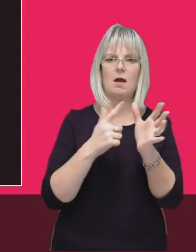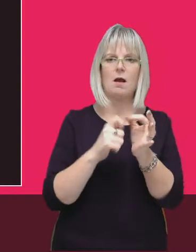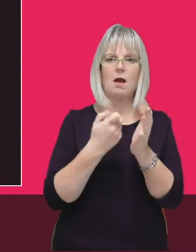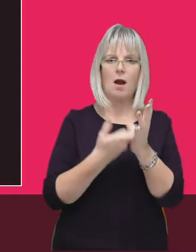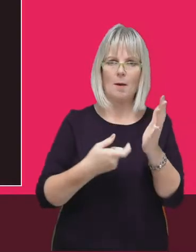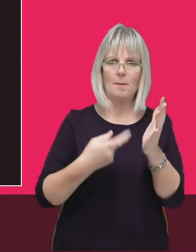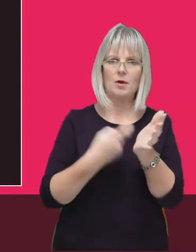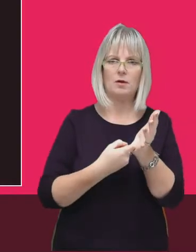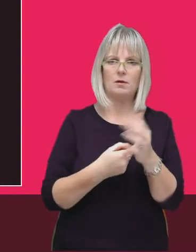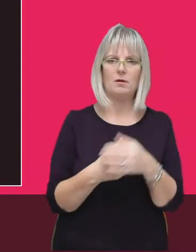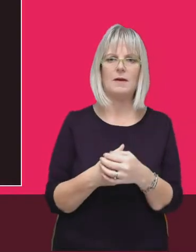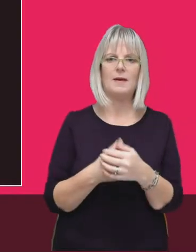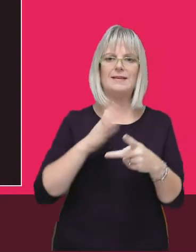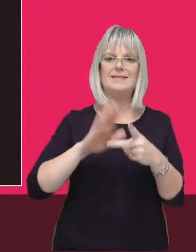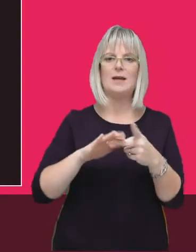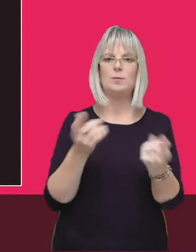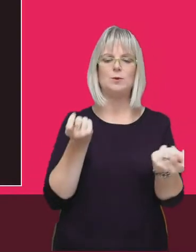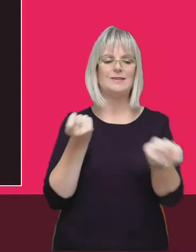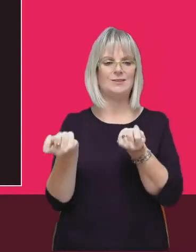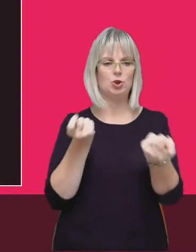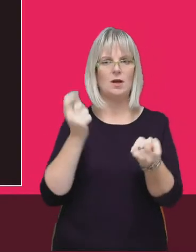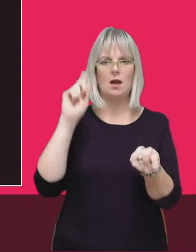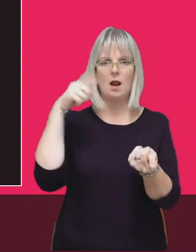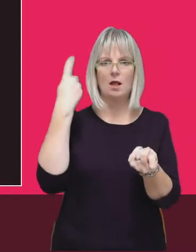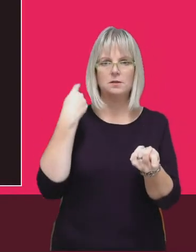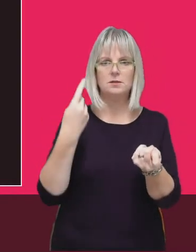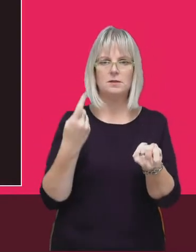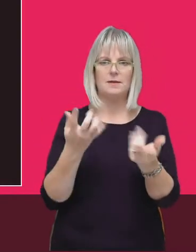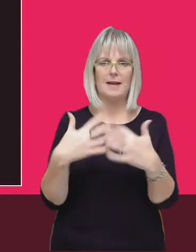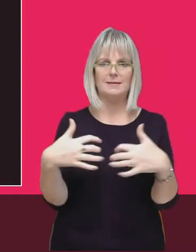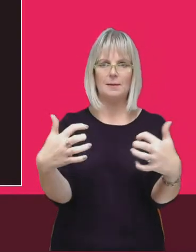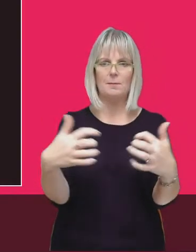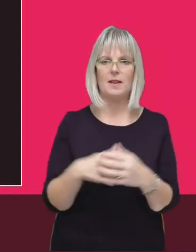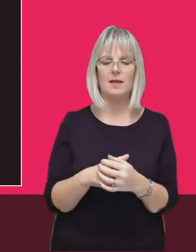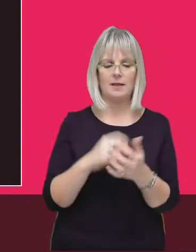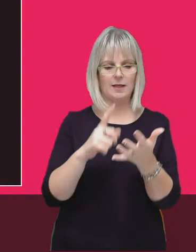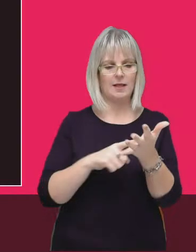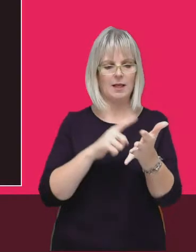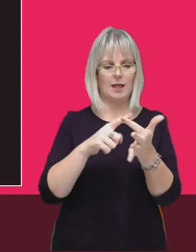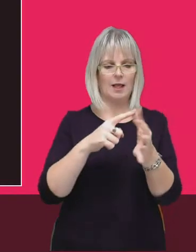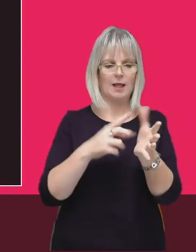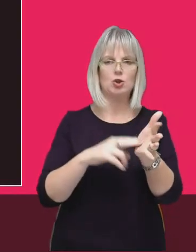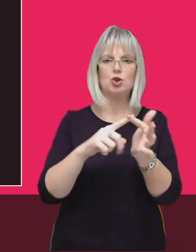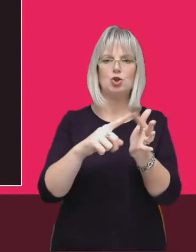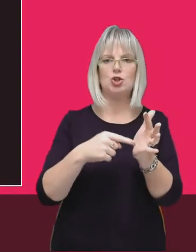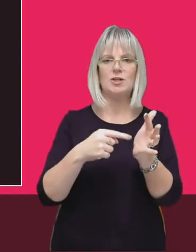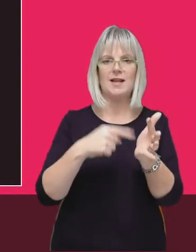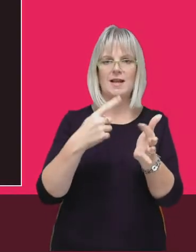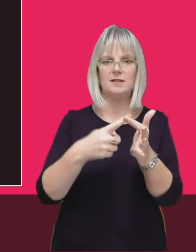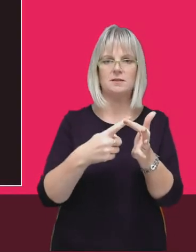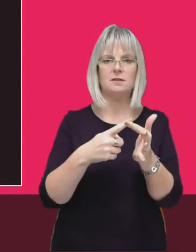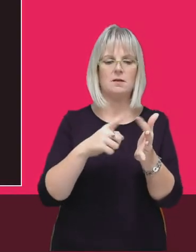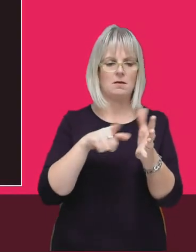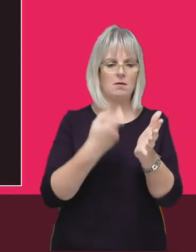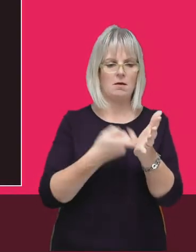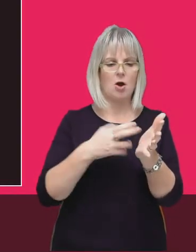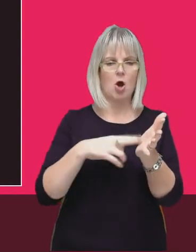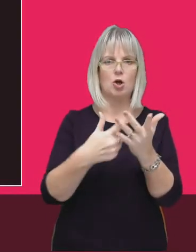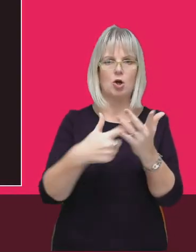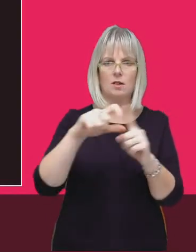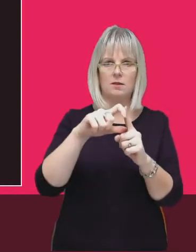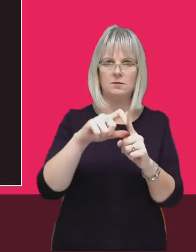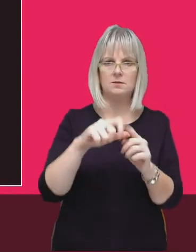Barry, Andrew Boff, Leonie Cooper, Unmesh Desai, Tony Devnish,